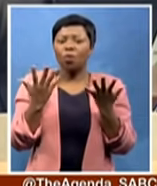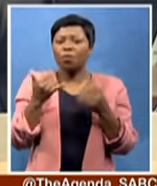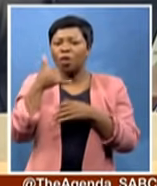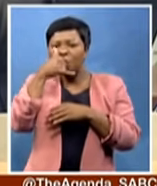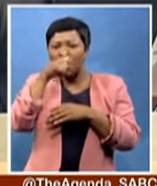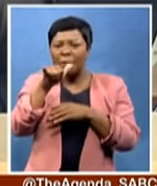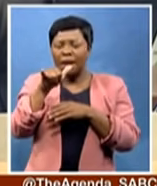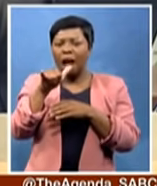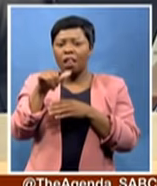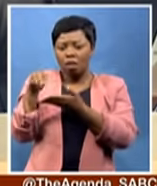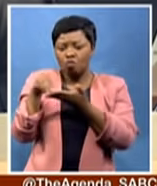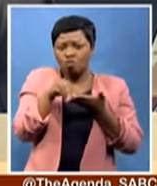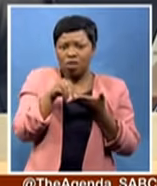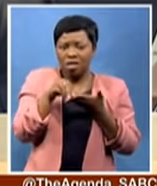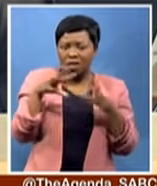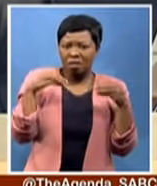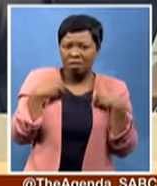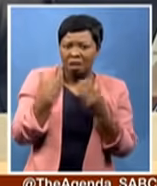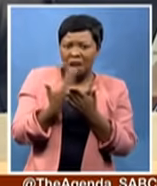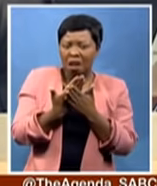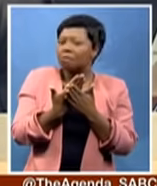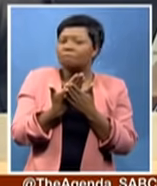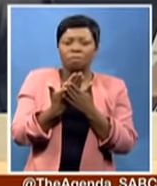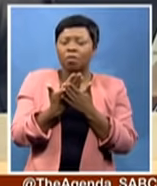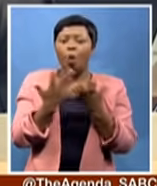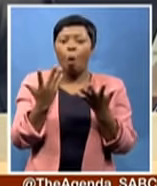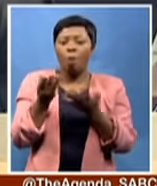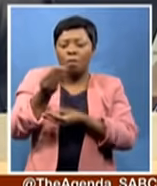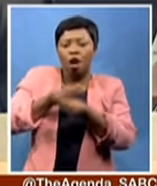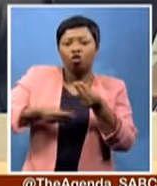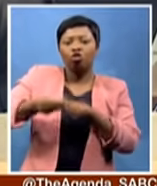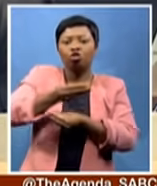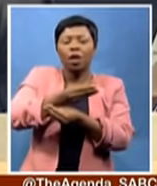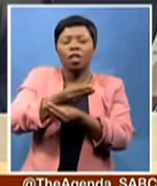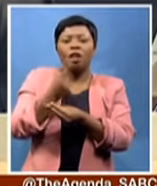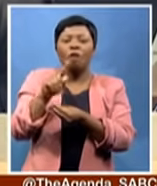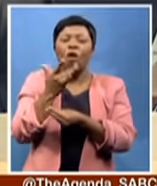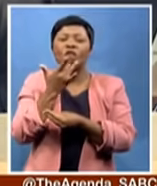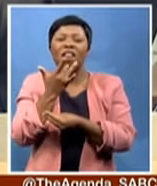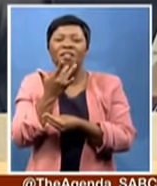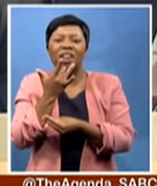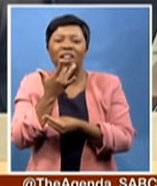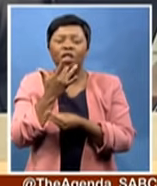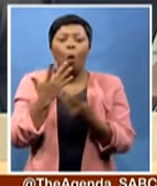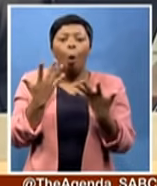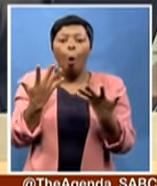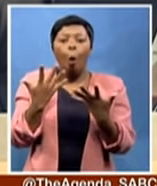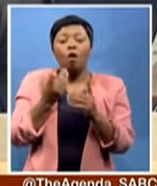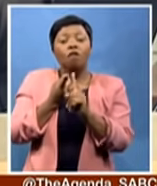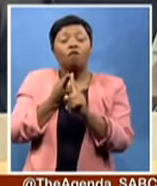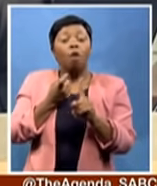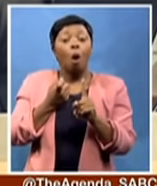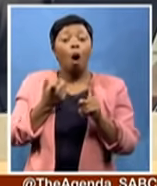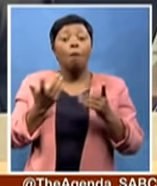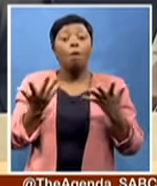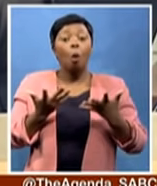in exchange for favors, or are from a source known to engage in illegal or unethical activities.